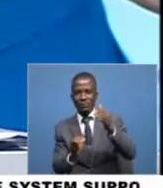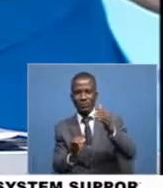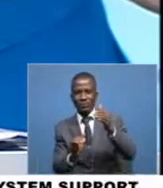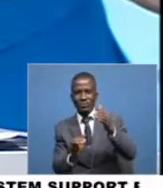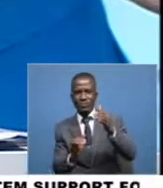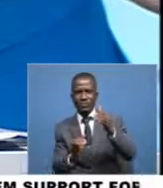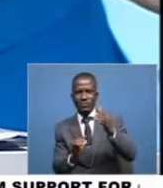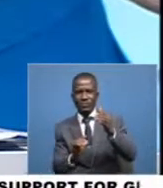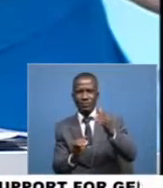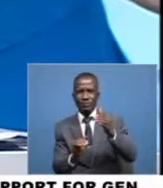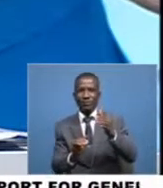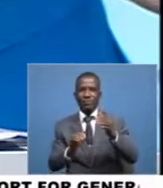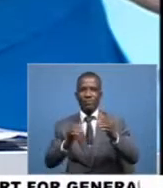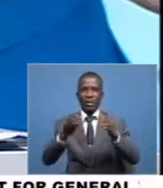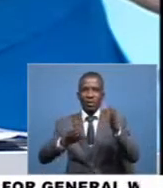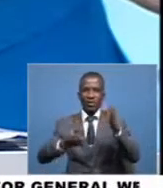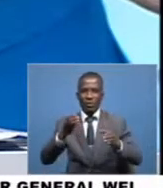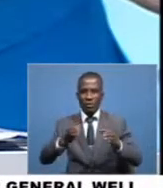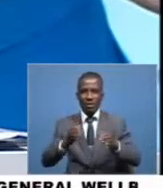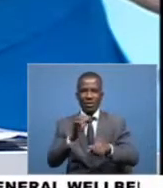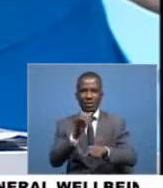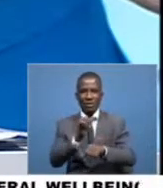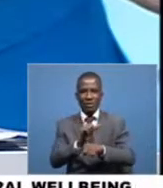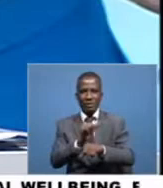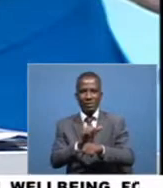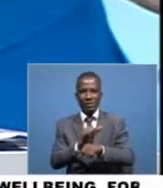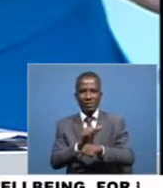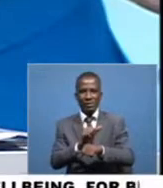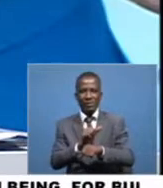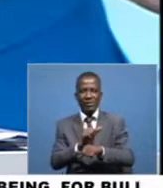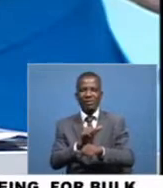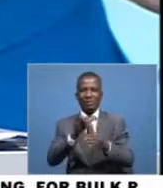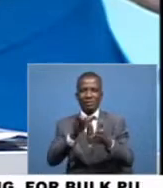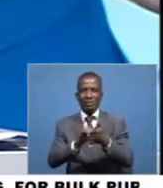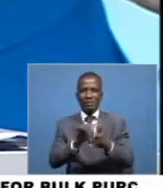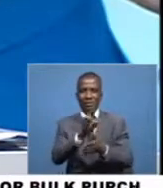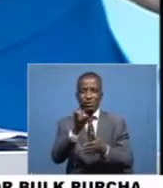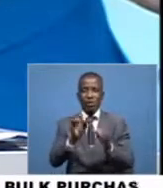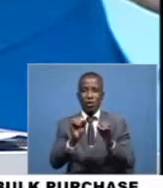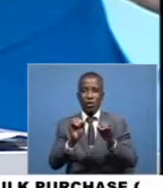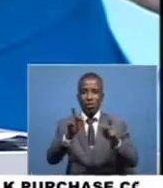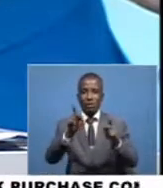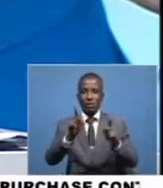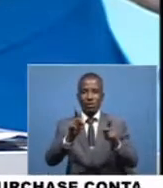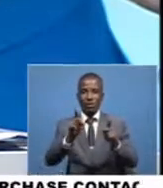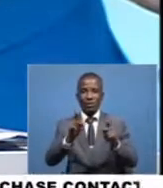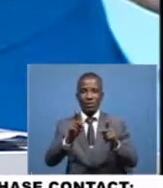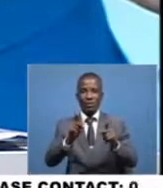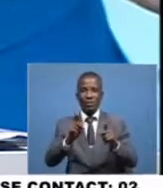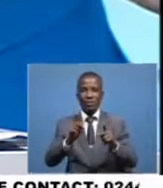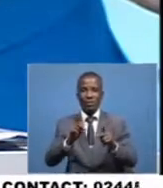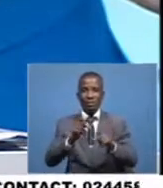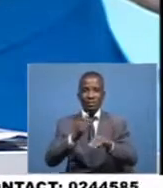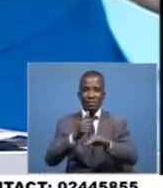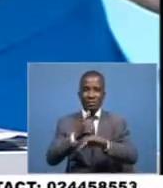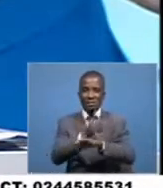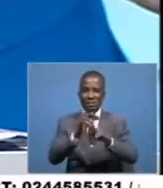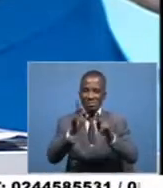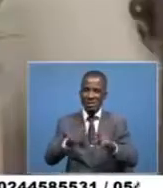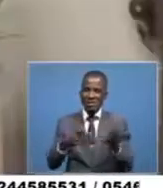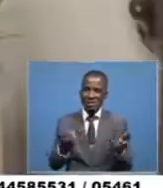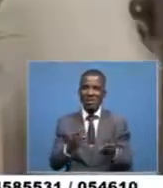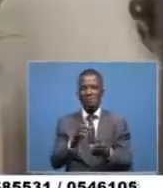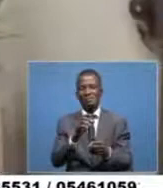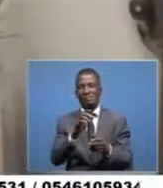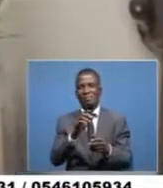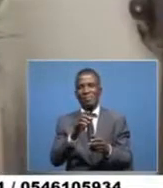the High Court Civil Procedure Amendment rules, which provides the opportunity for a defendant or a respondent